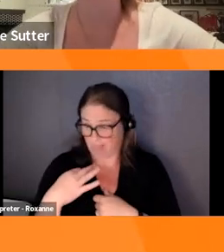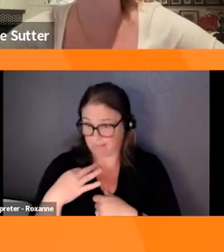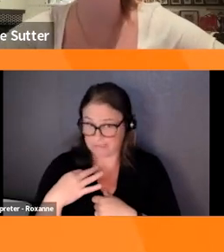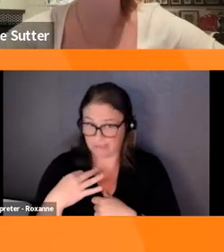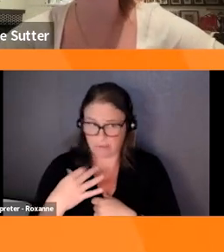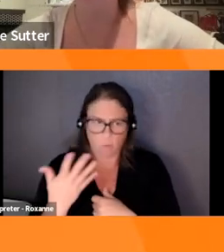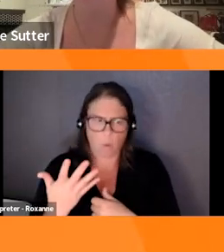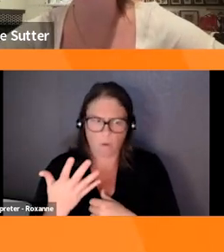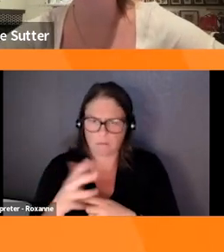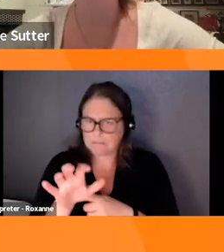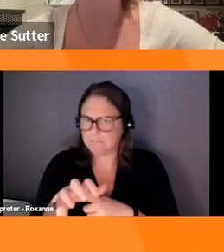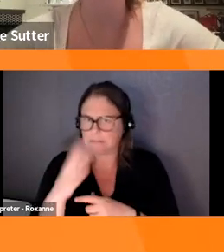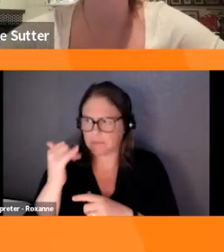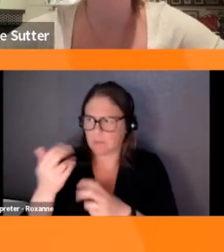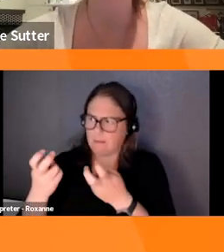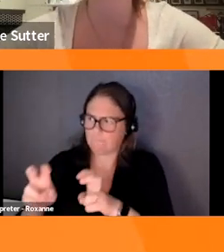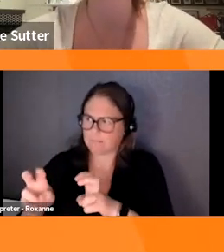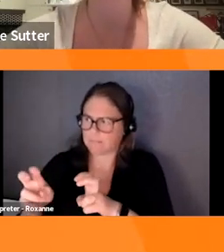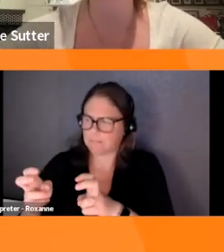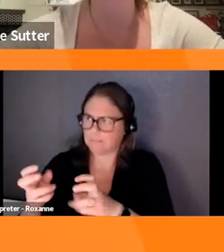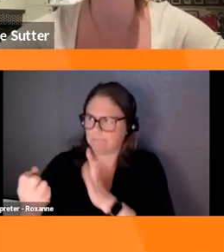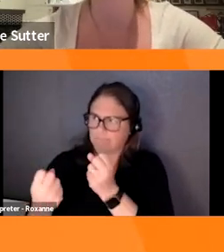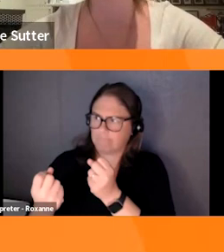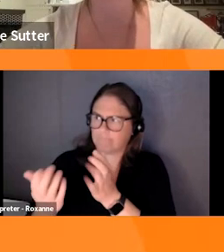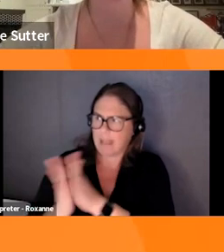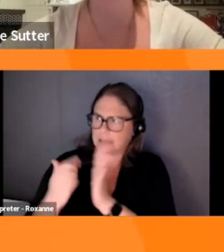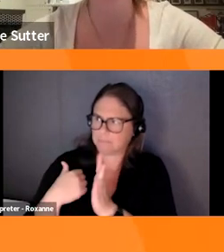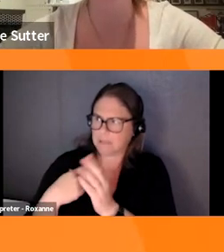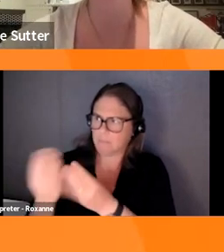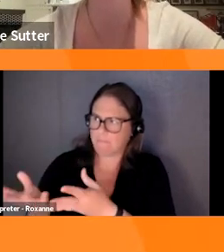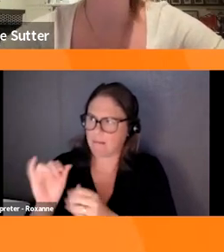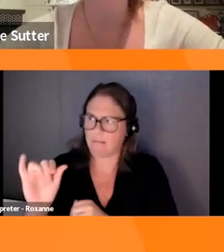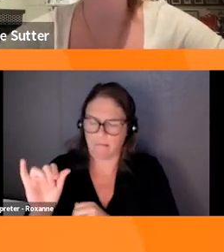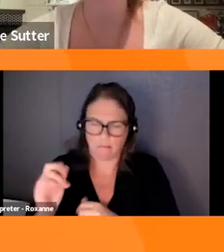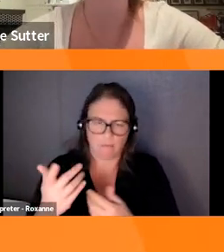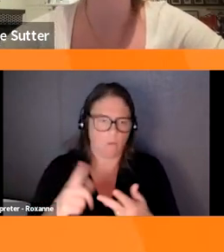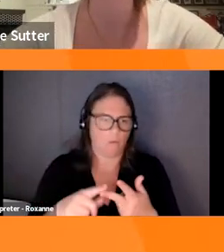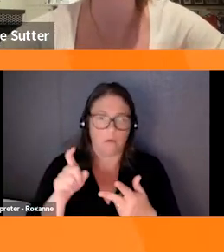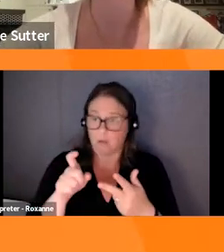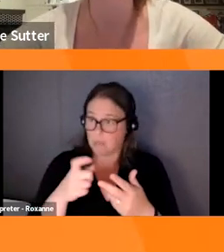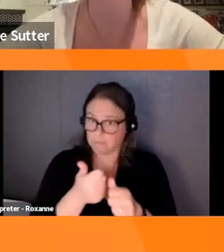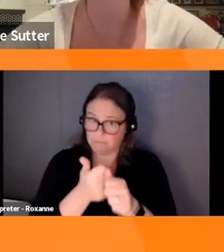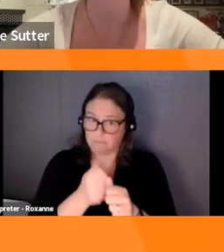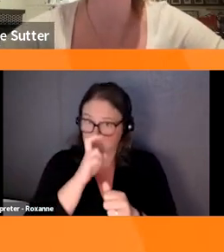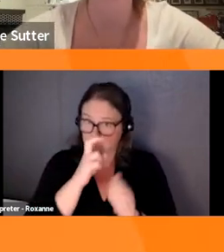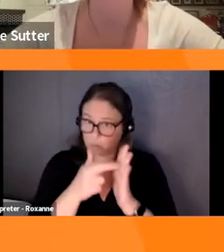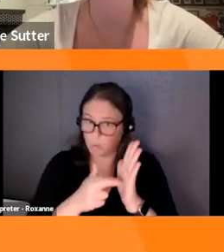to do it for investors? Do you have reporting or disclosure requirements? Or is there a certain purpose that